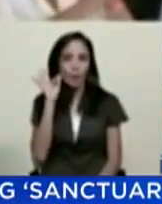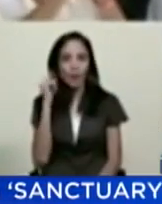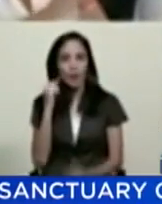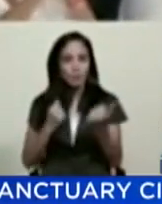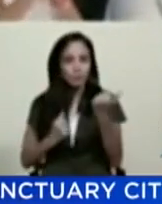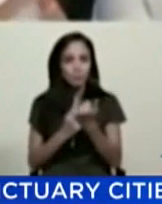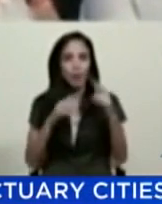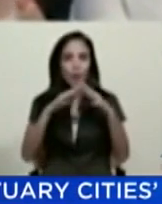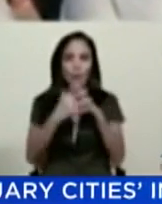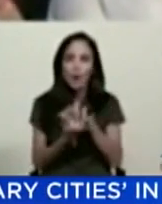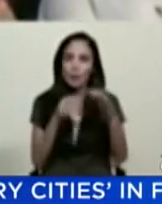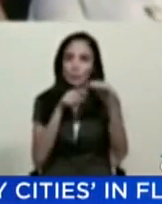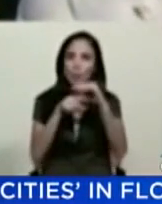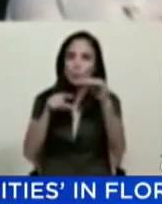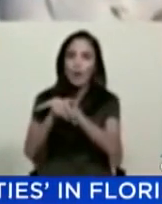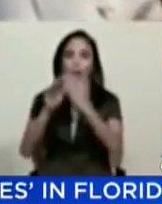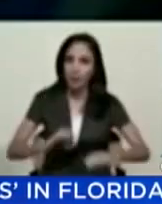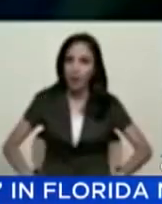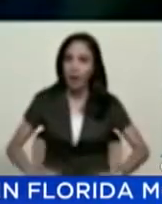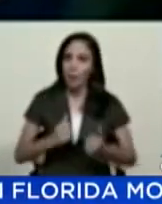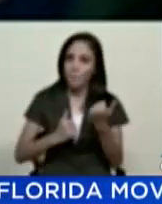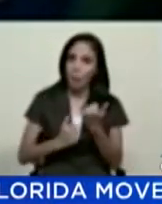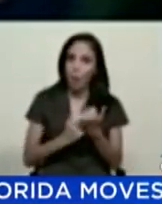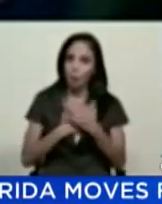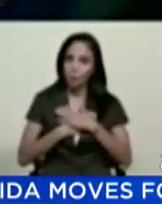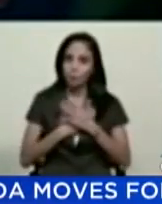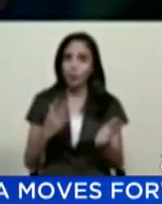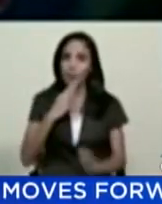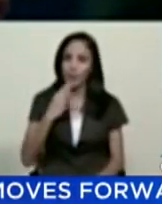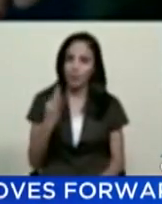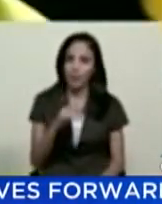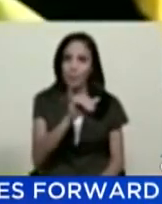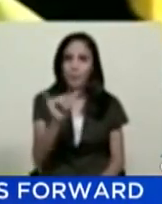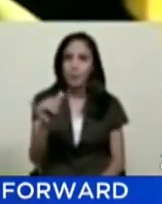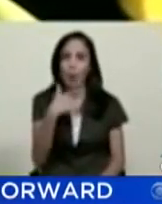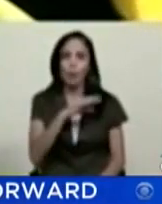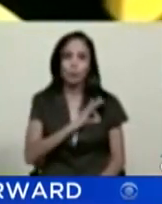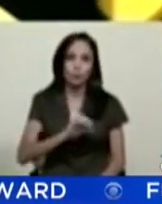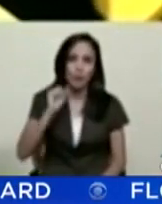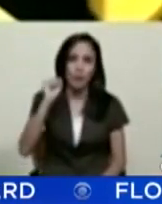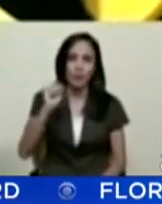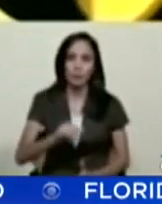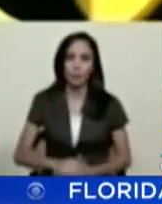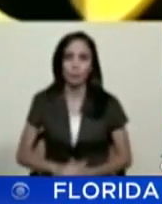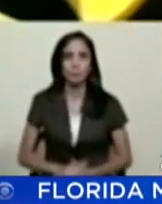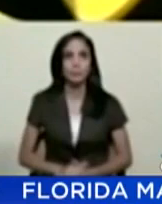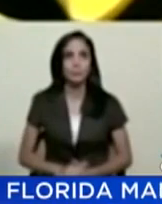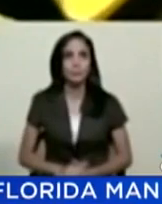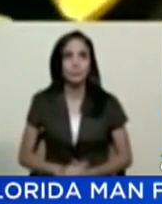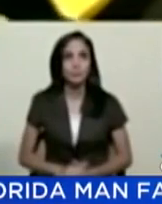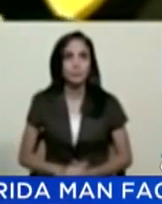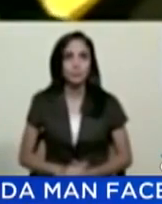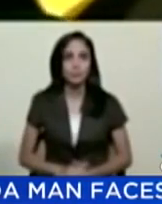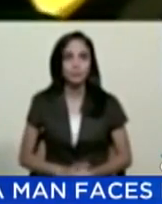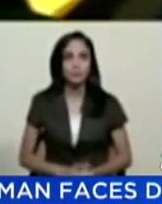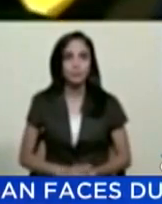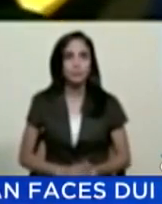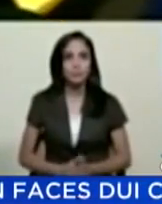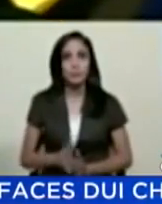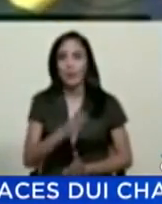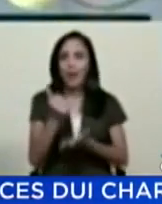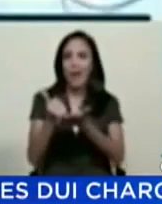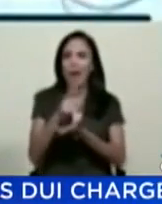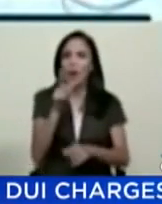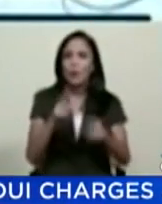elections? Maduro was speaking at a graduation ceremony for medical students. He also had a message for President Trump, saying